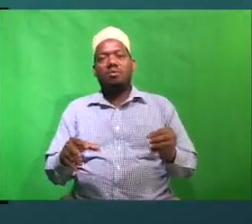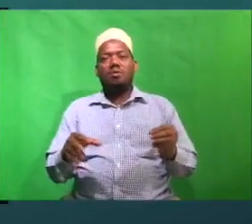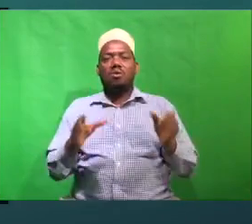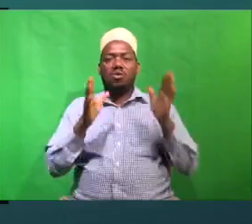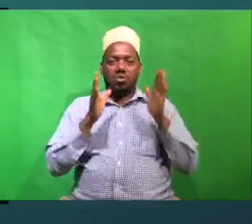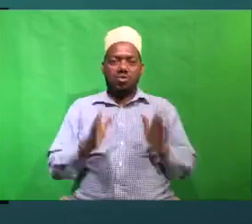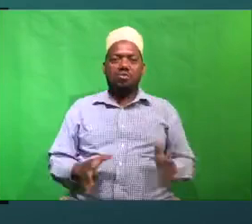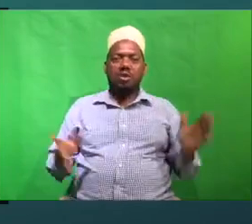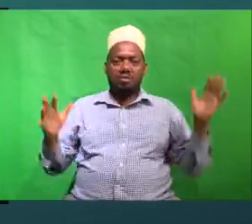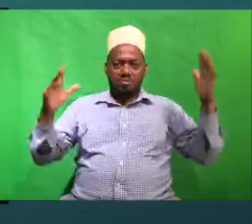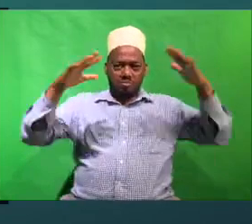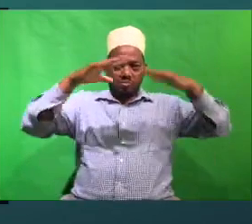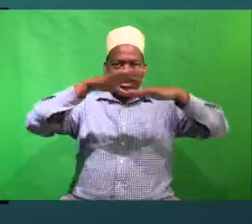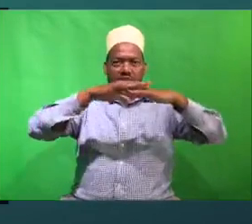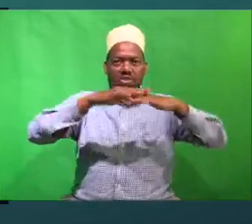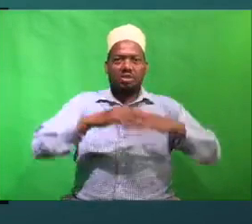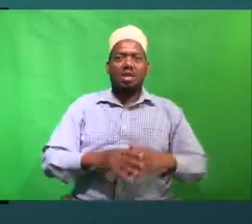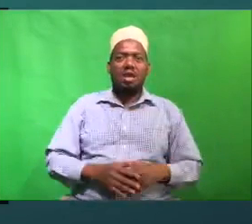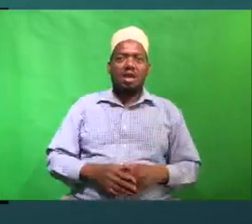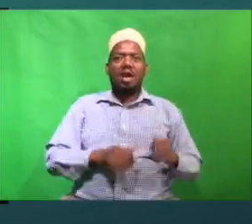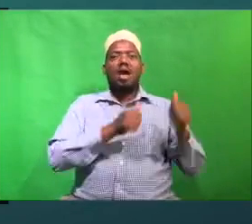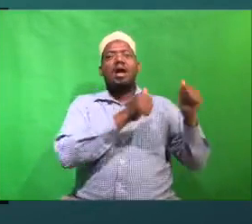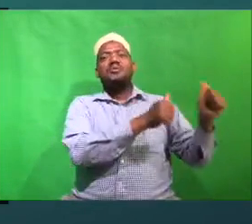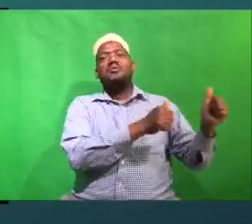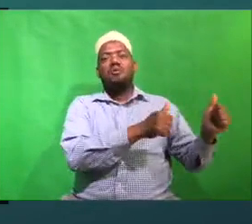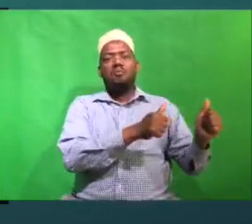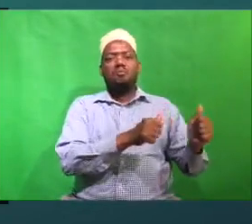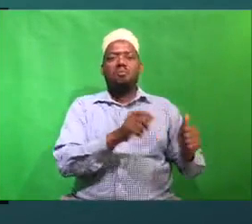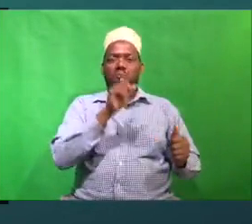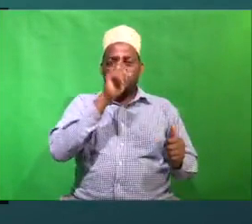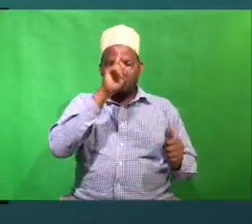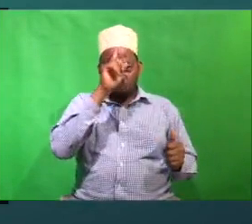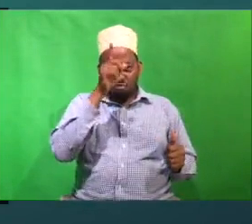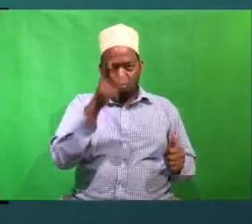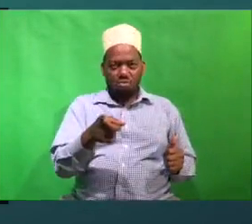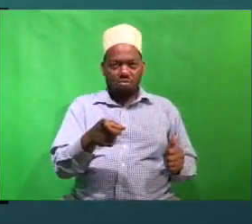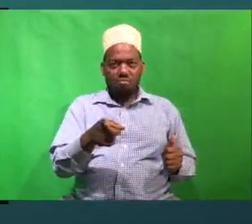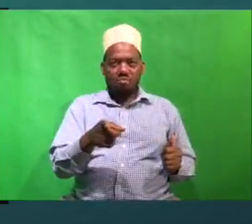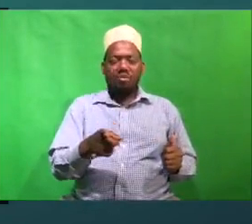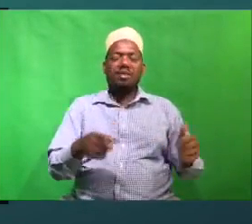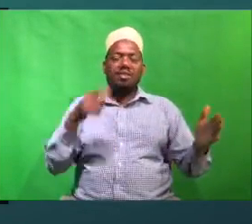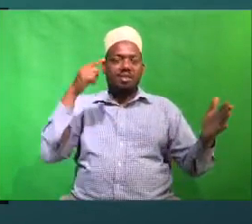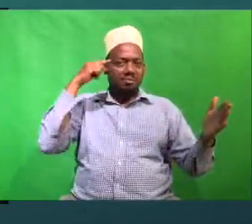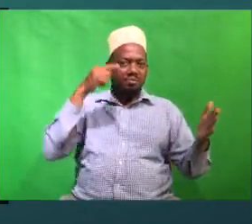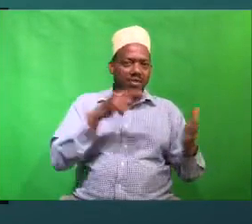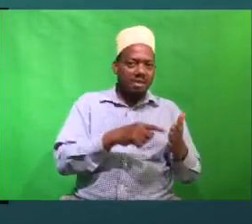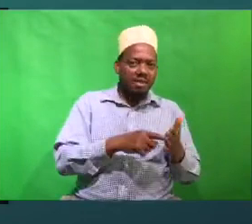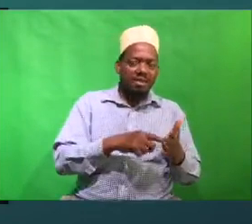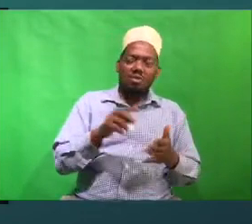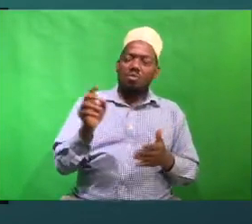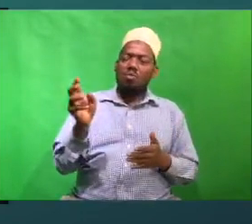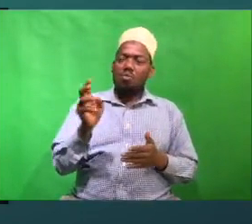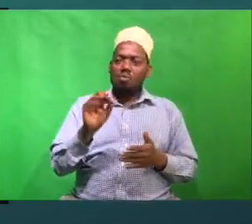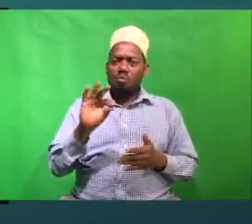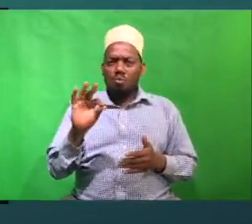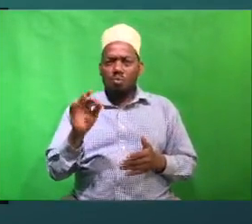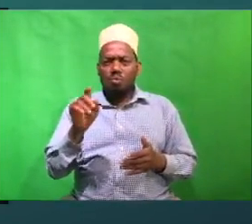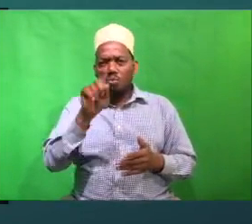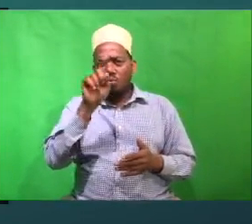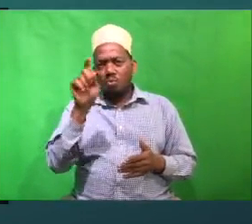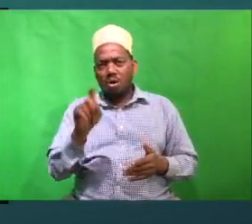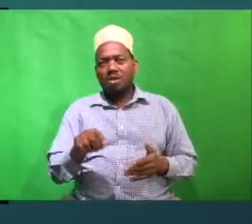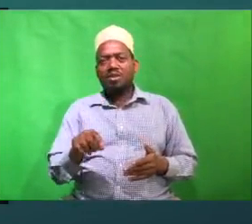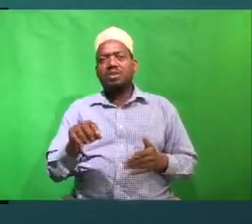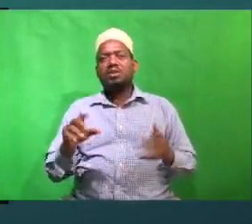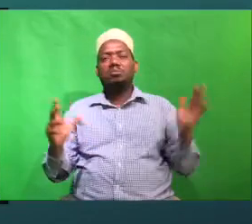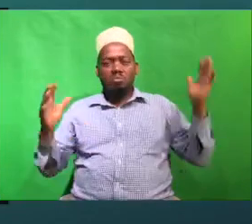human population. I hope that you know now the meanings. What is population